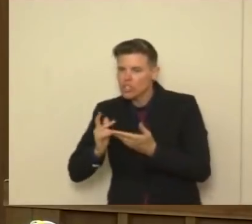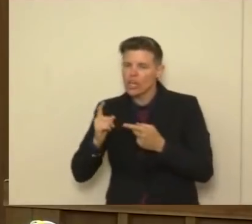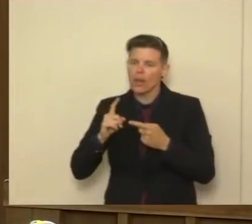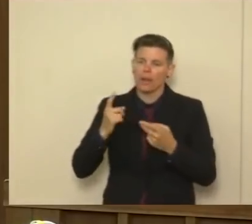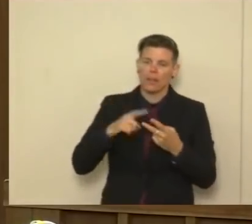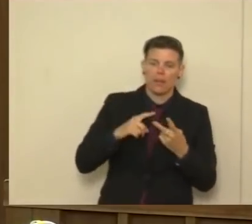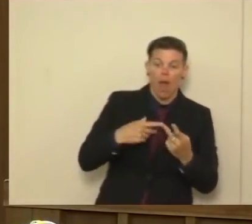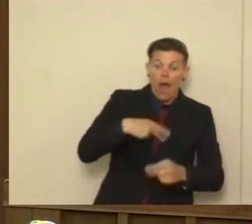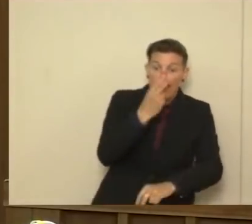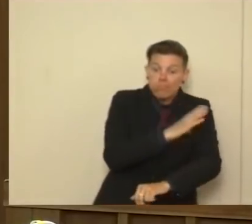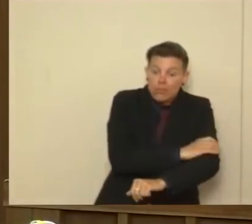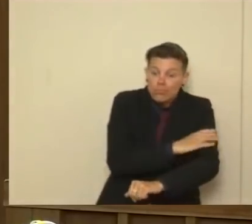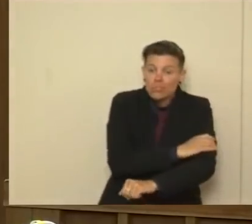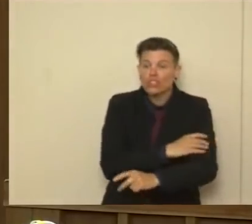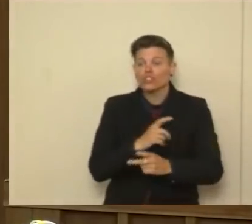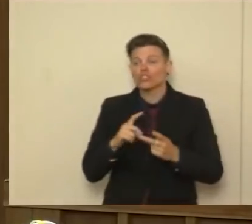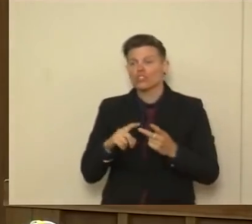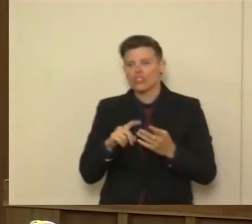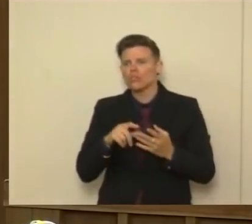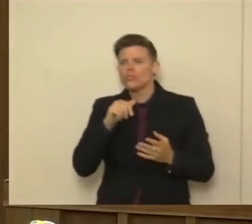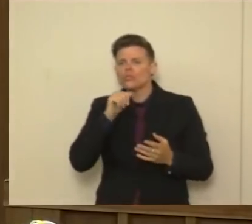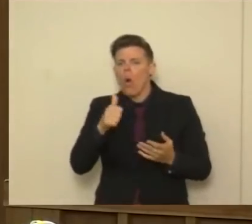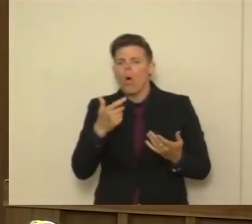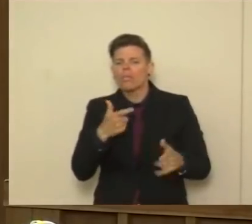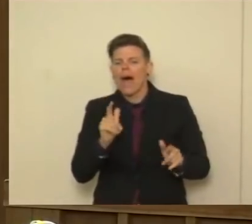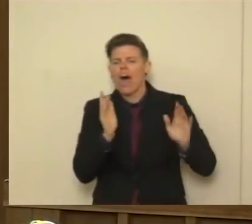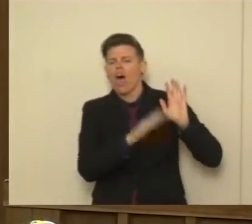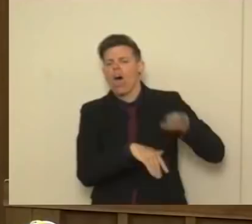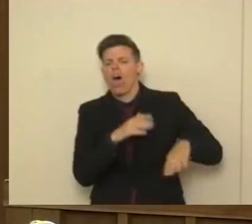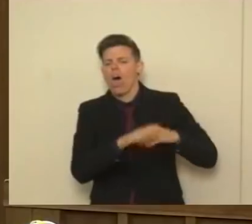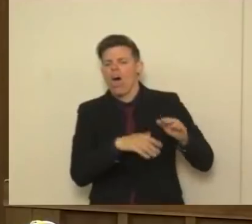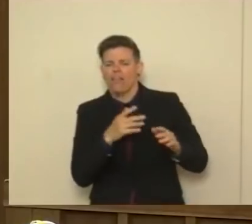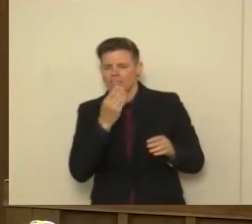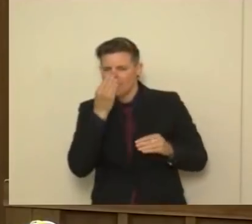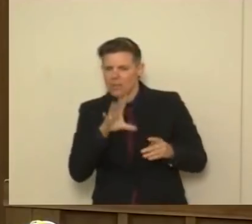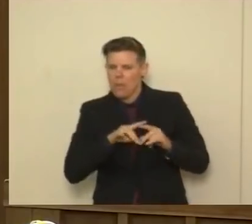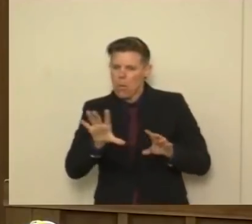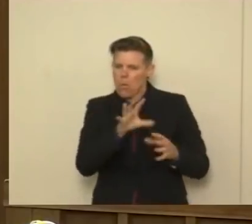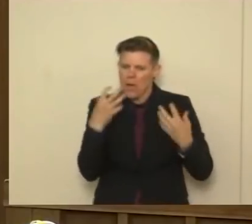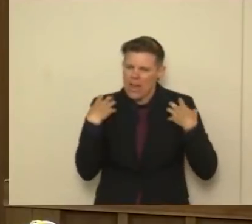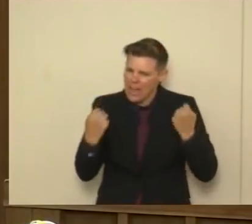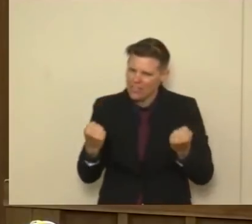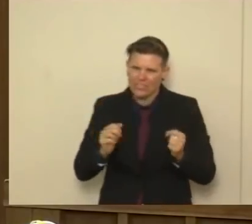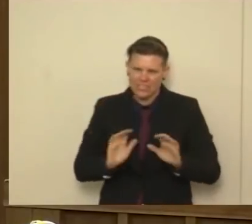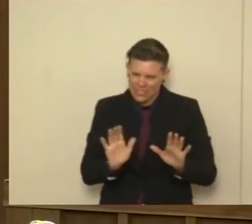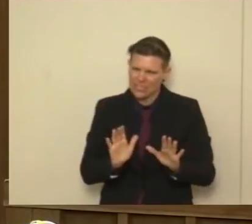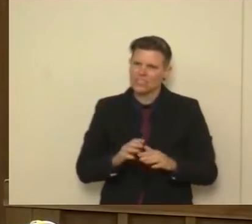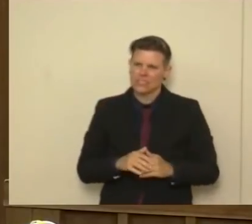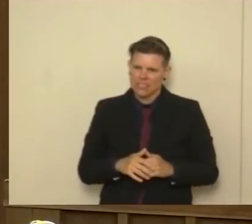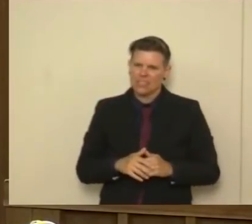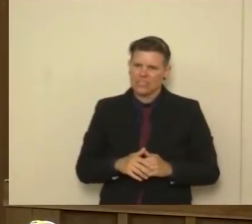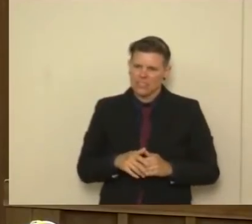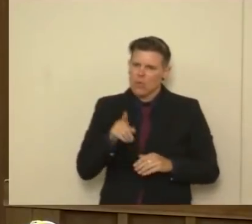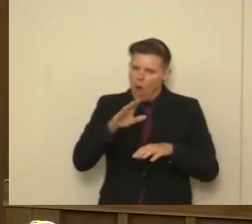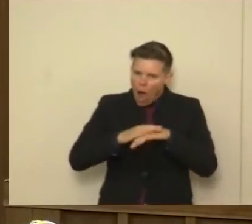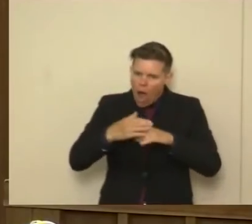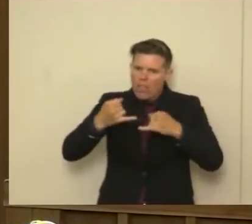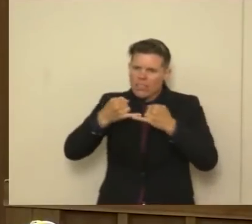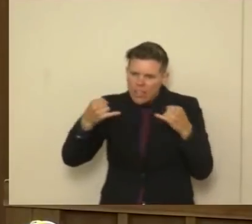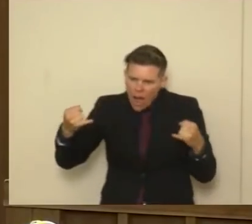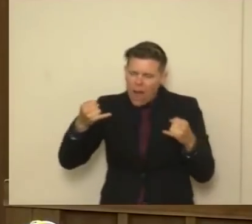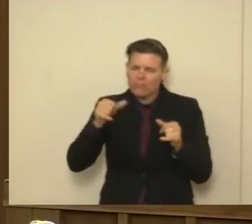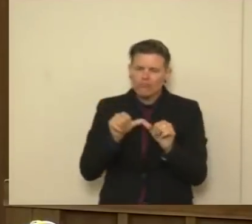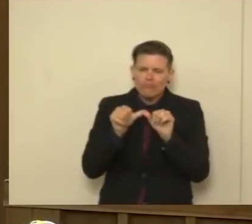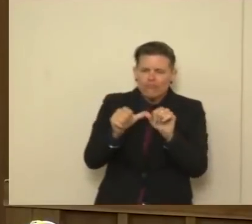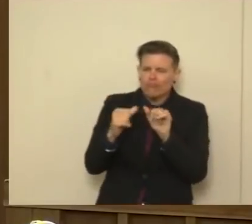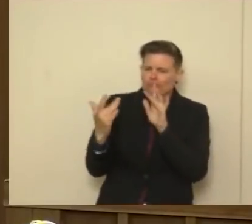medicine, don't let that prescription expire. Probably you can have an online visit with your physician, get that filled. I'm